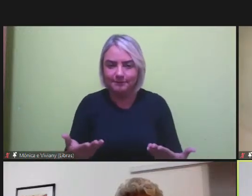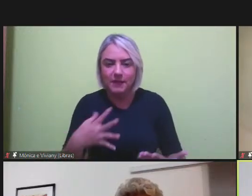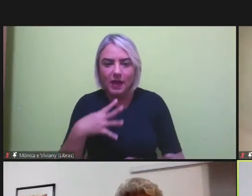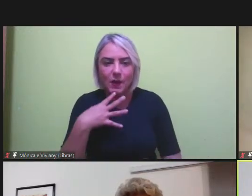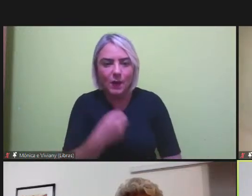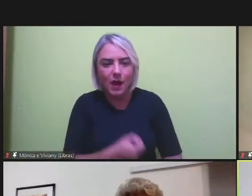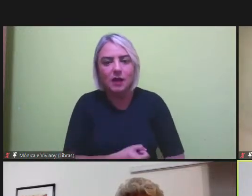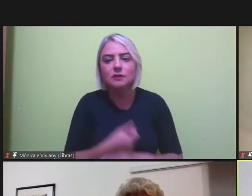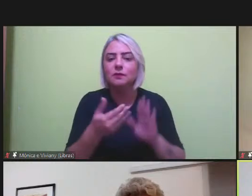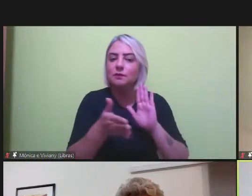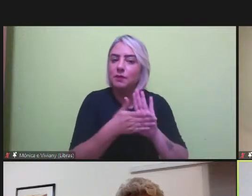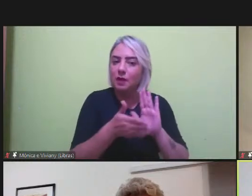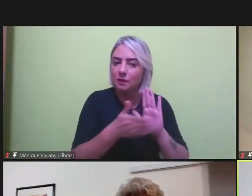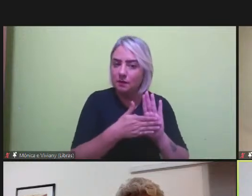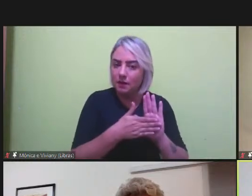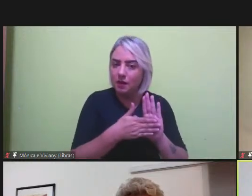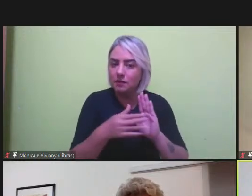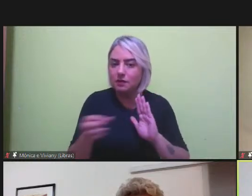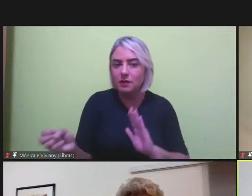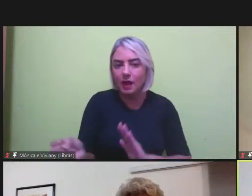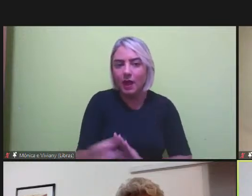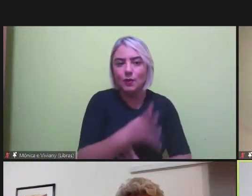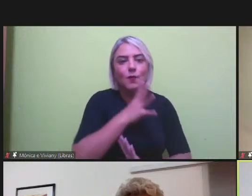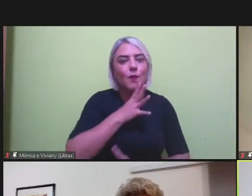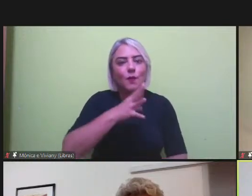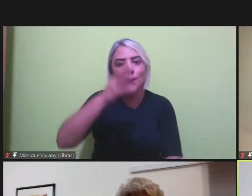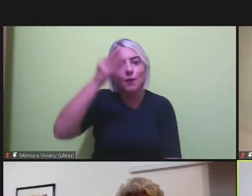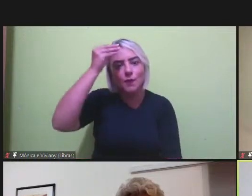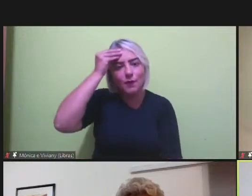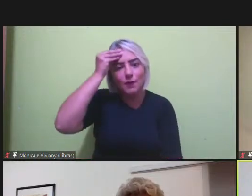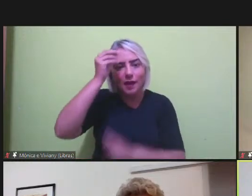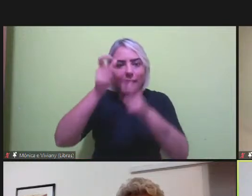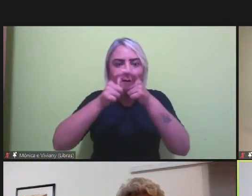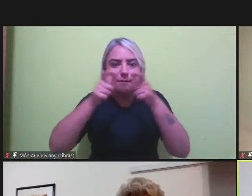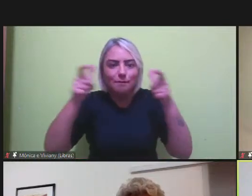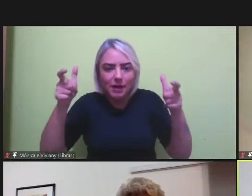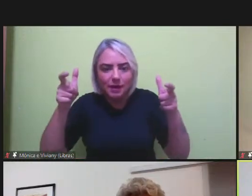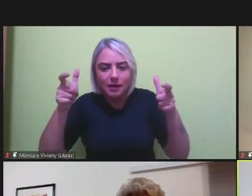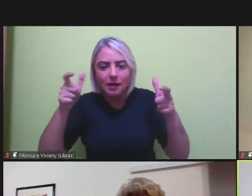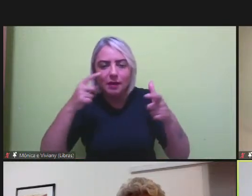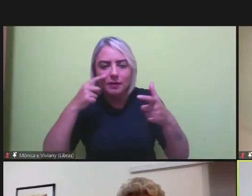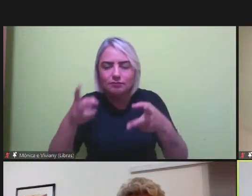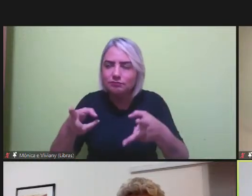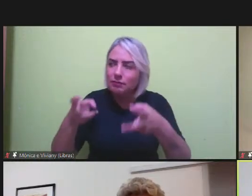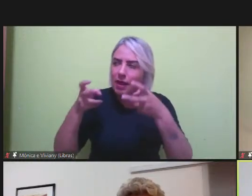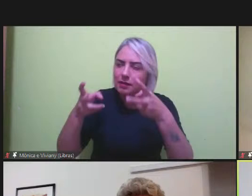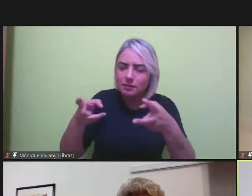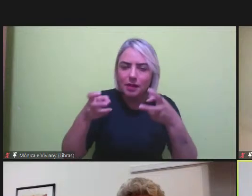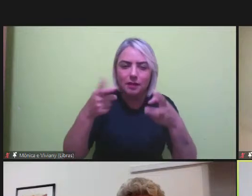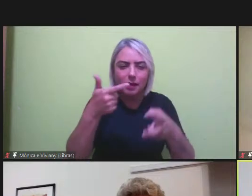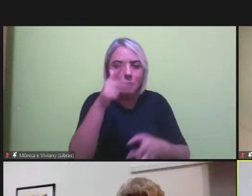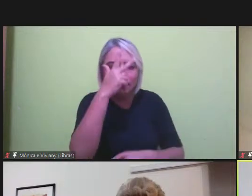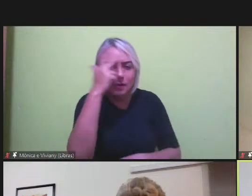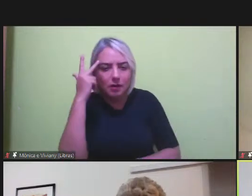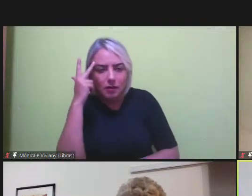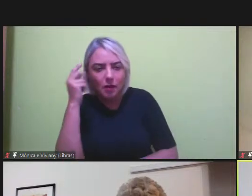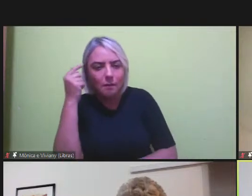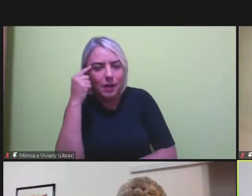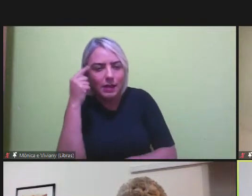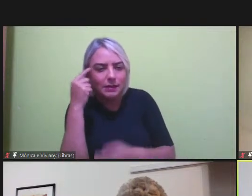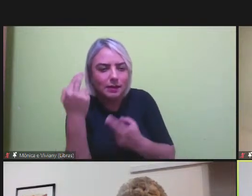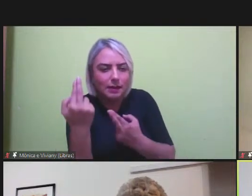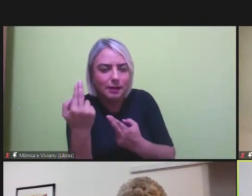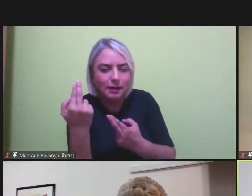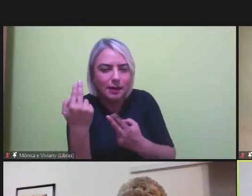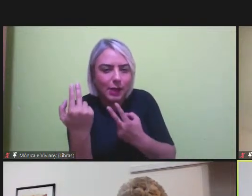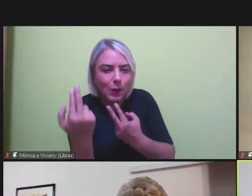this toda, que é seminar. quando These are analisamos o proposals that documento, que update ampliam, que a knowledge, gente vê that que tem muita broaden gente que knowledge, and we pensa see that a como, lot